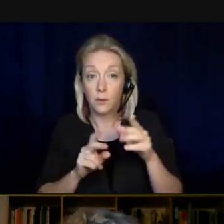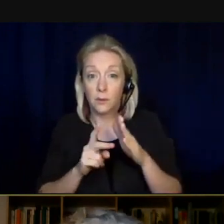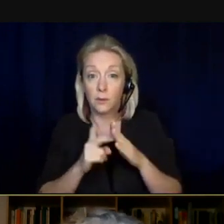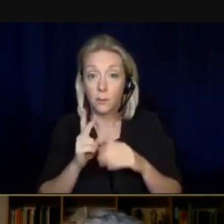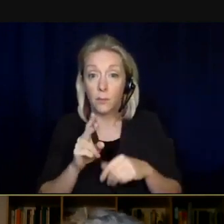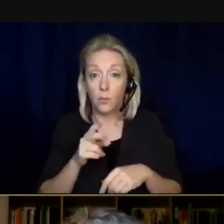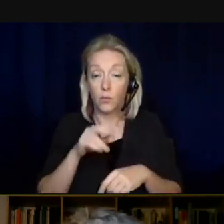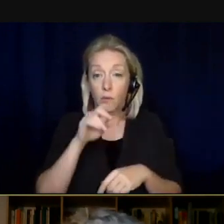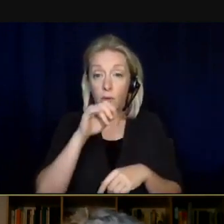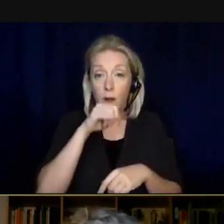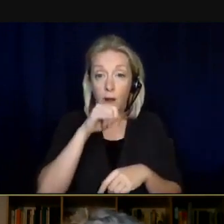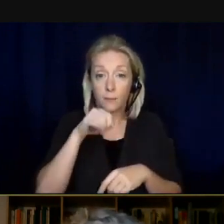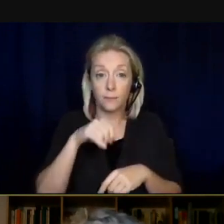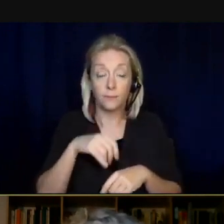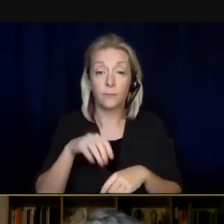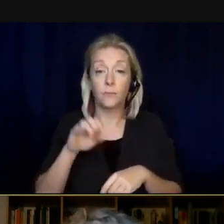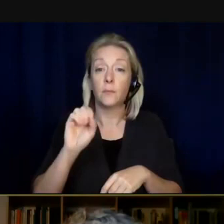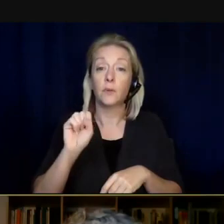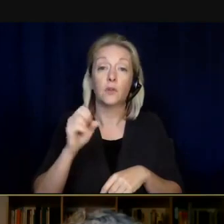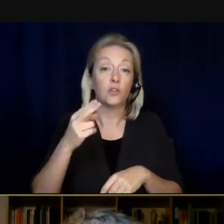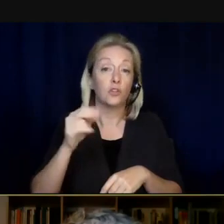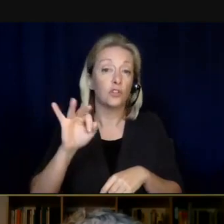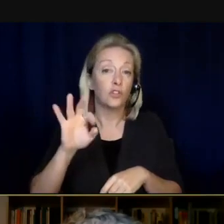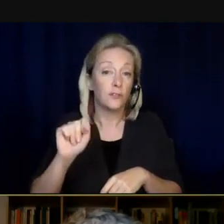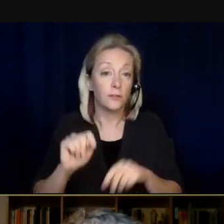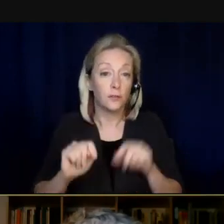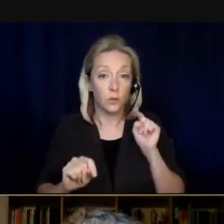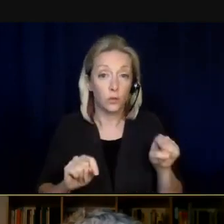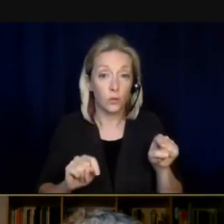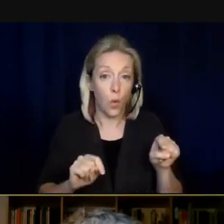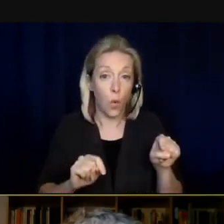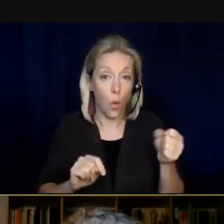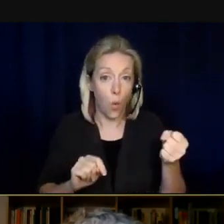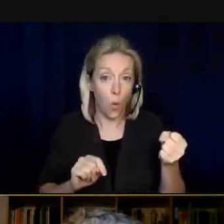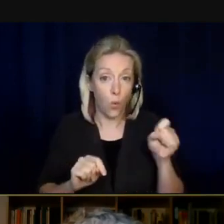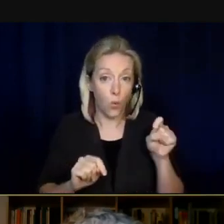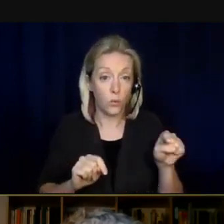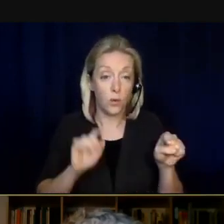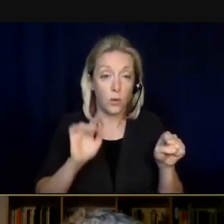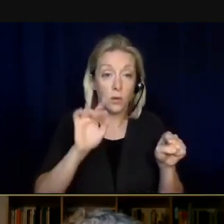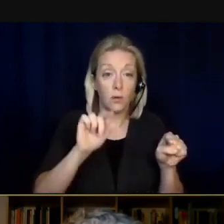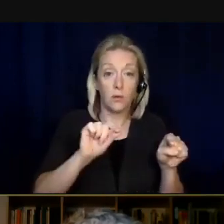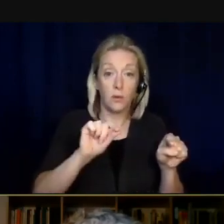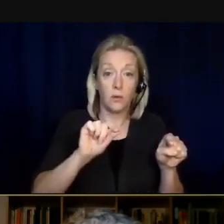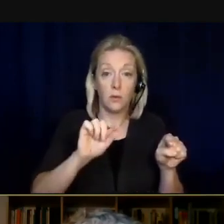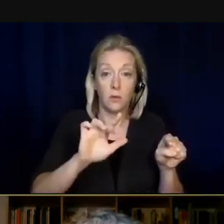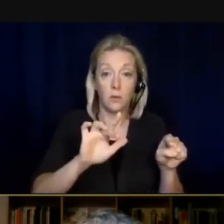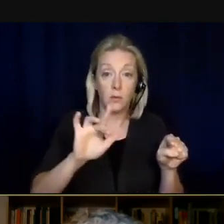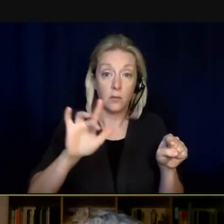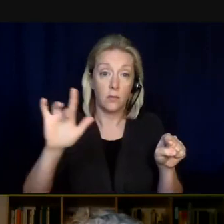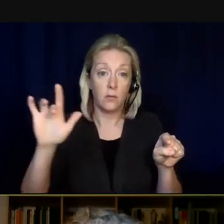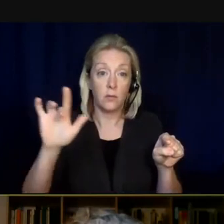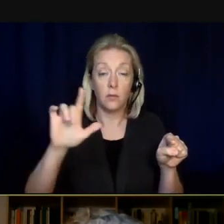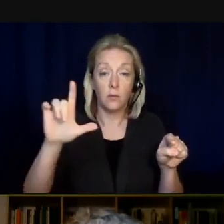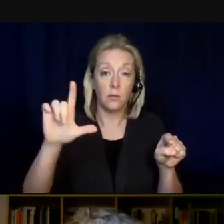line. I'm going to hold down the Shift key, and while I resize, the proportions remain the same. Now I'm going to